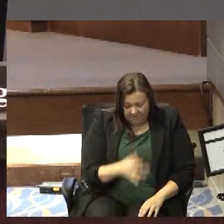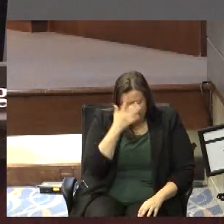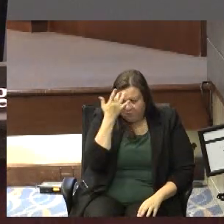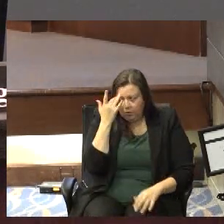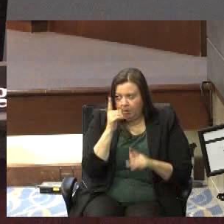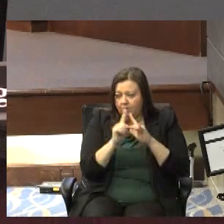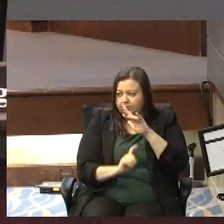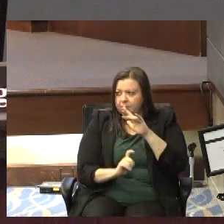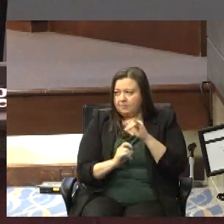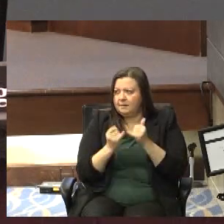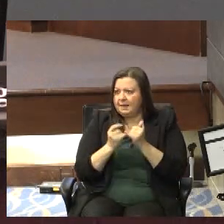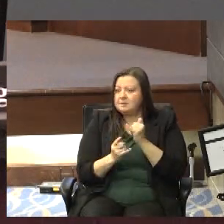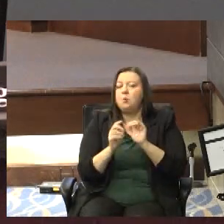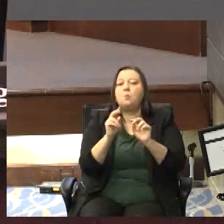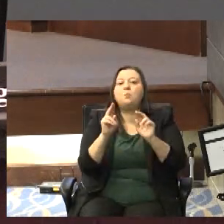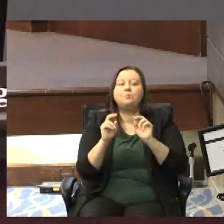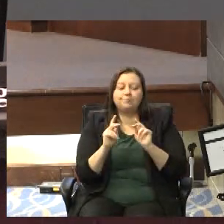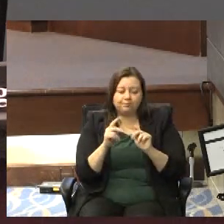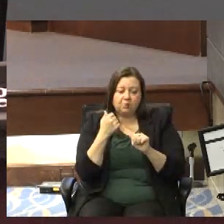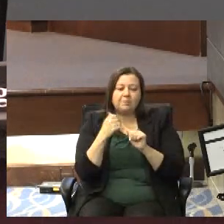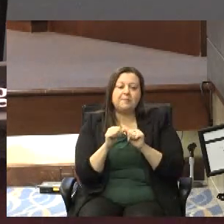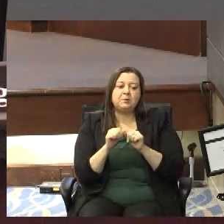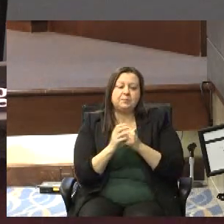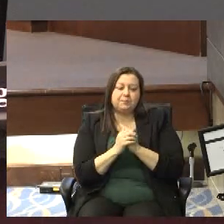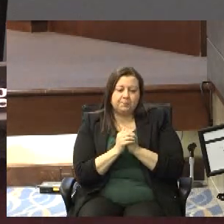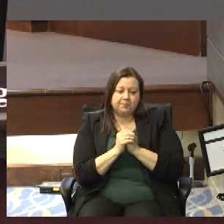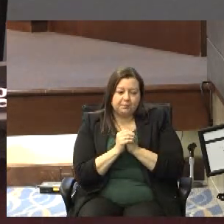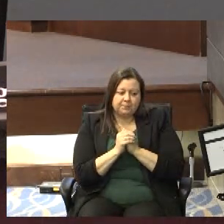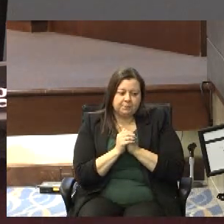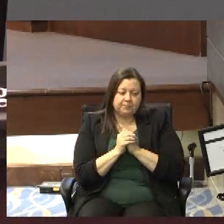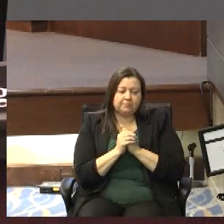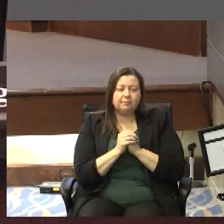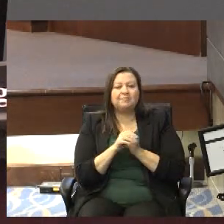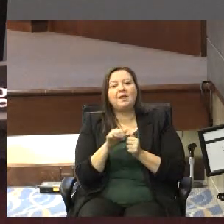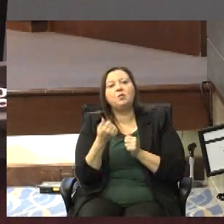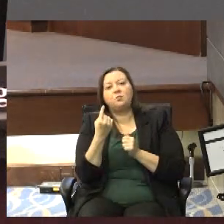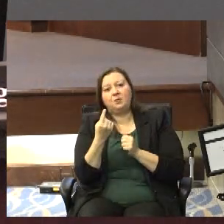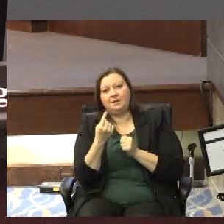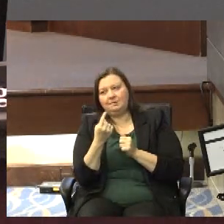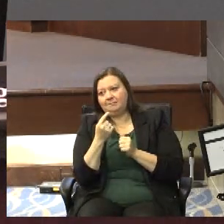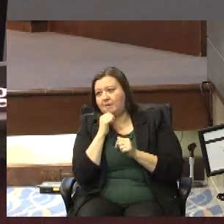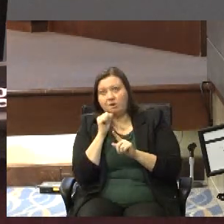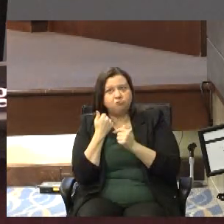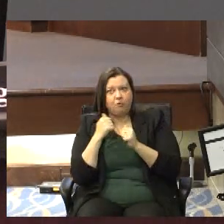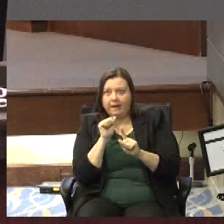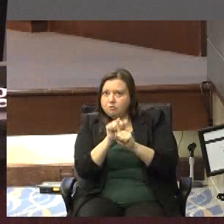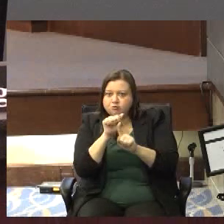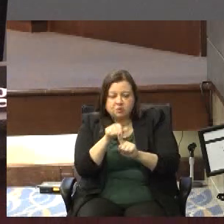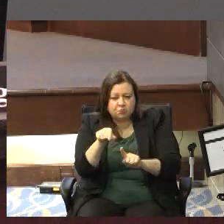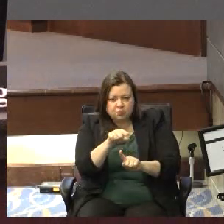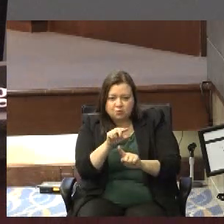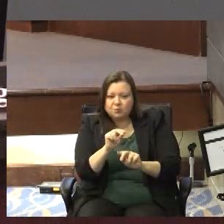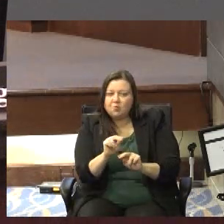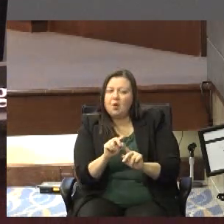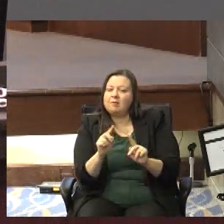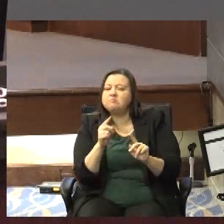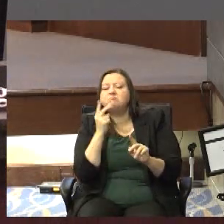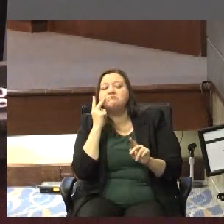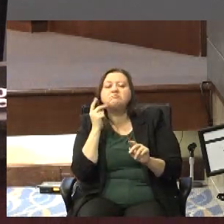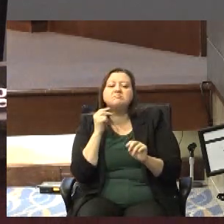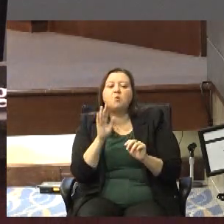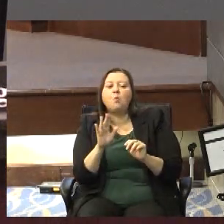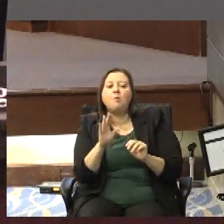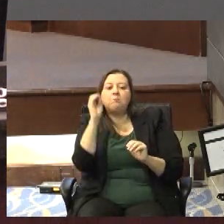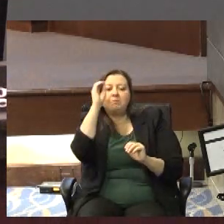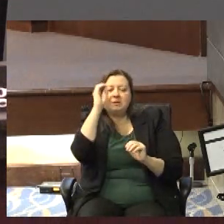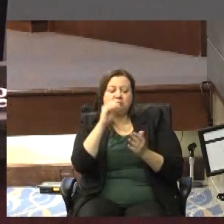last thing. Oh, I remembered it now. And this is another one that is not a gotcha question, and I have an inkling of where you're landing on this, and it is more to get